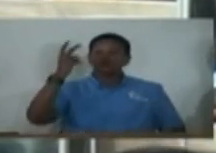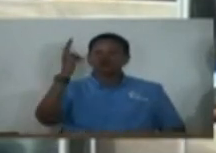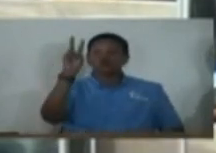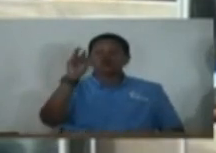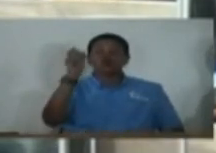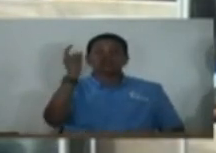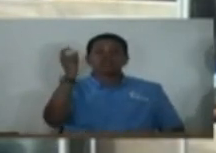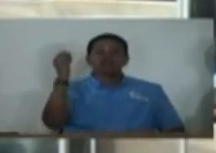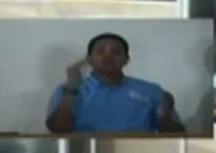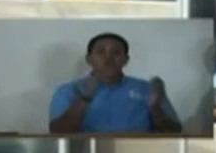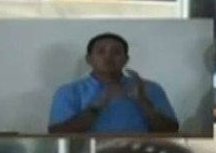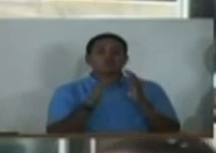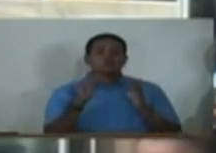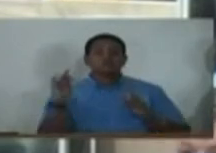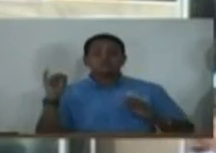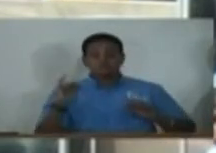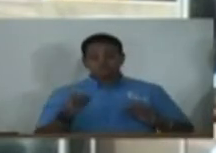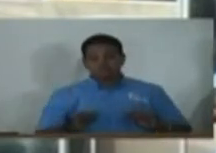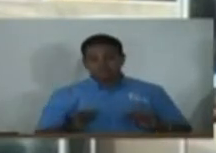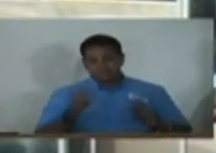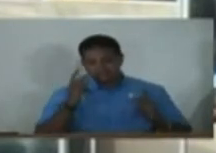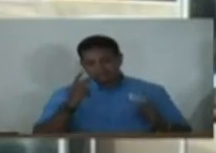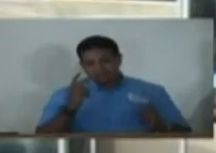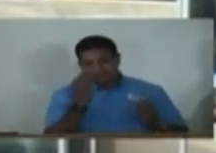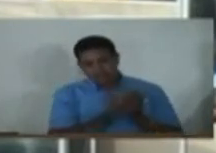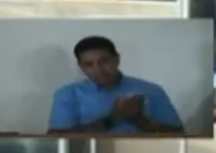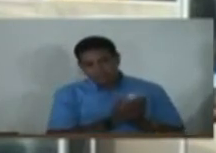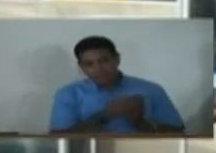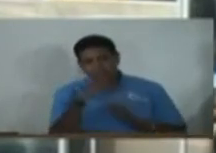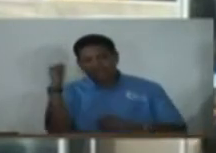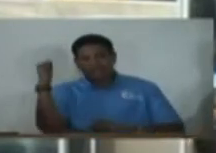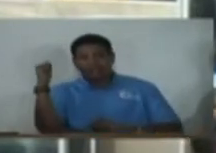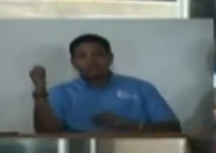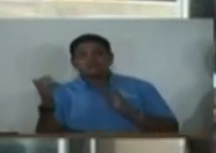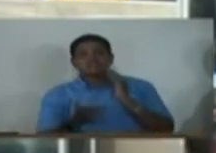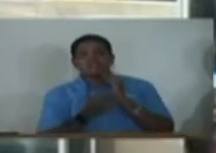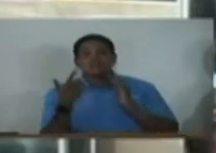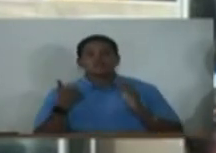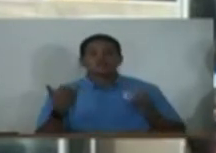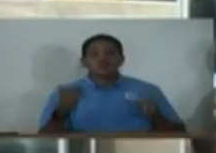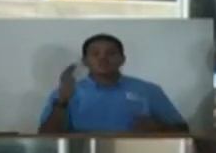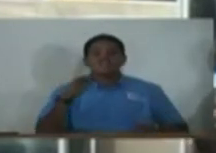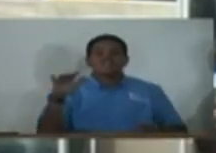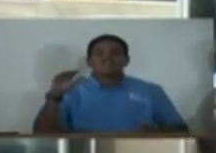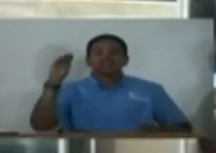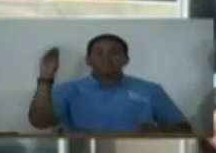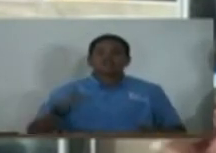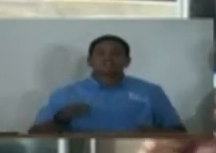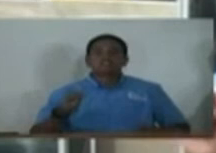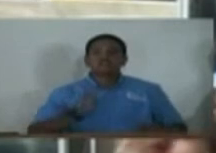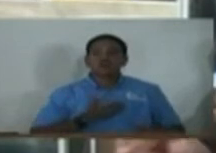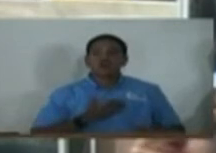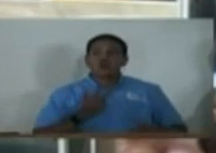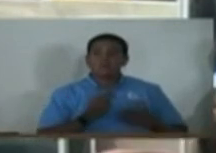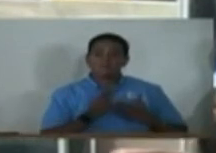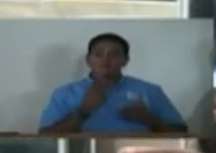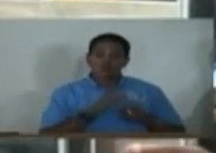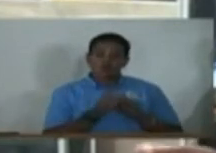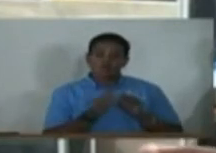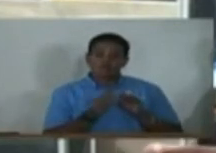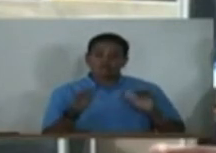211,000 stopover visitors. So technically, no, Madam Speaker, we are roughly at 55% of pre-pandemic